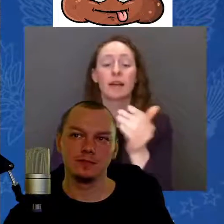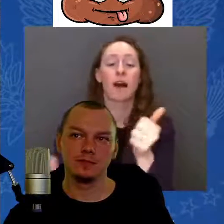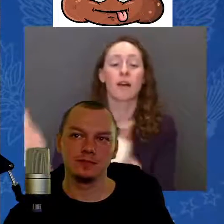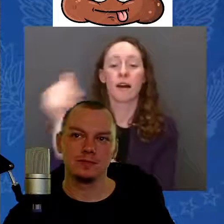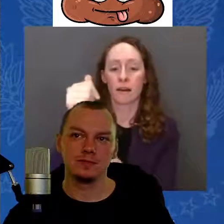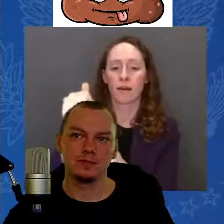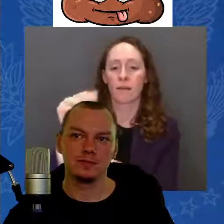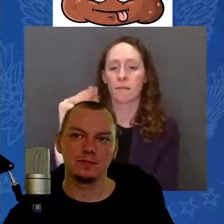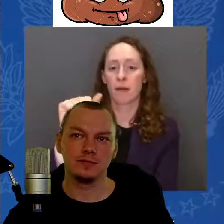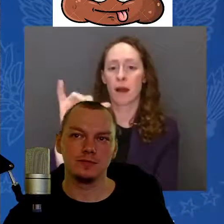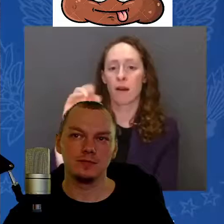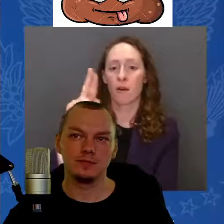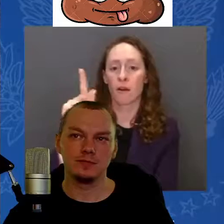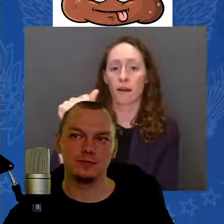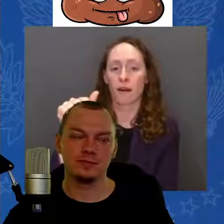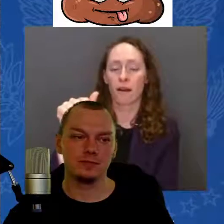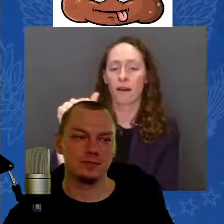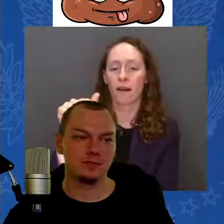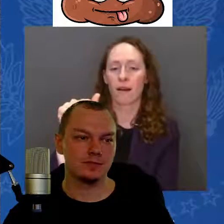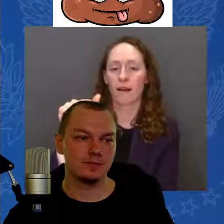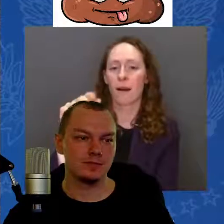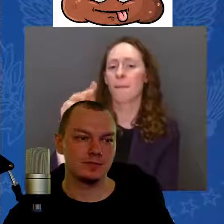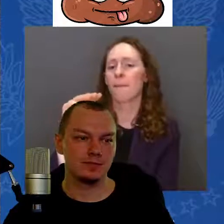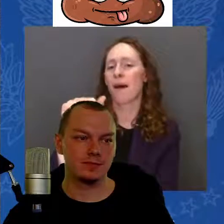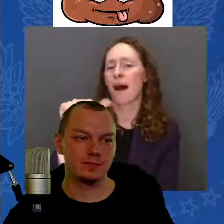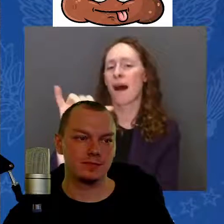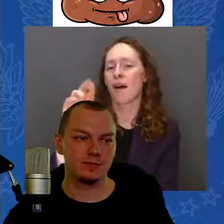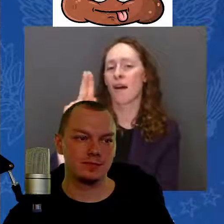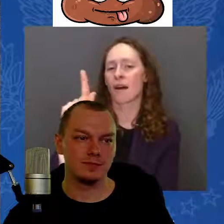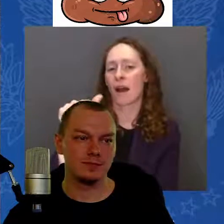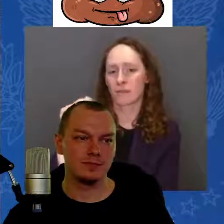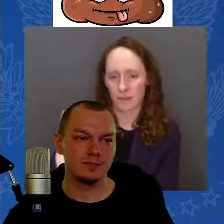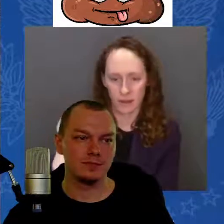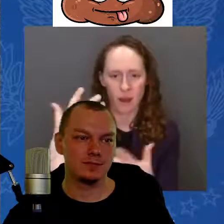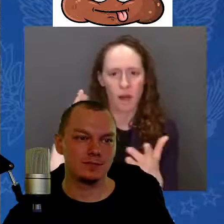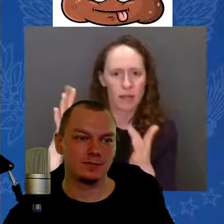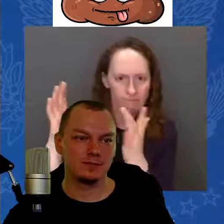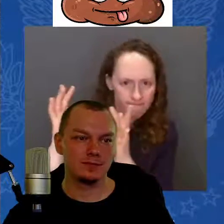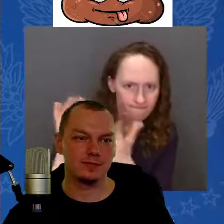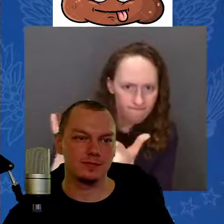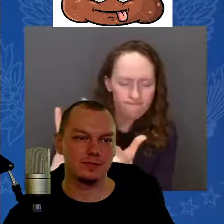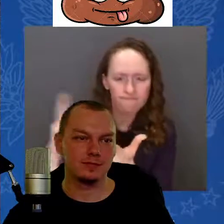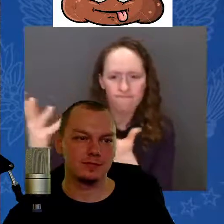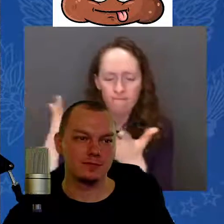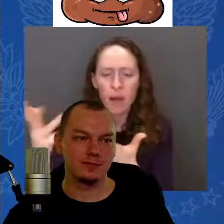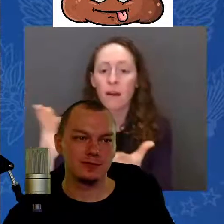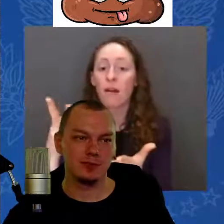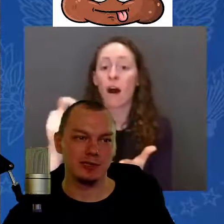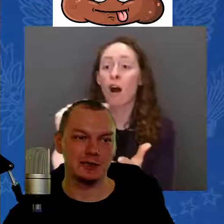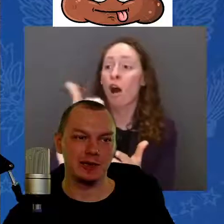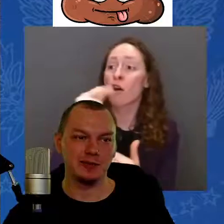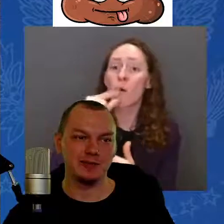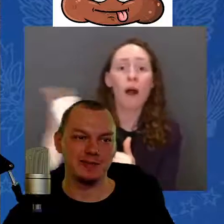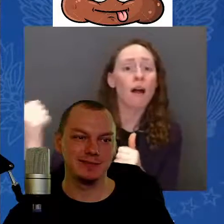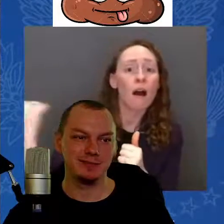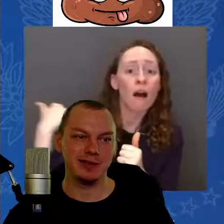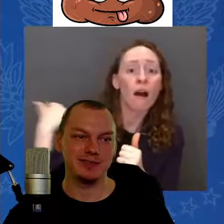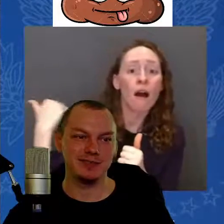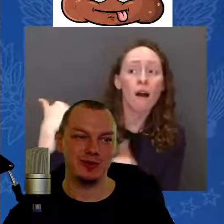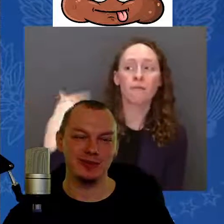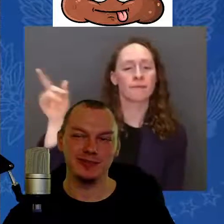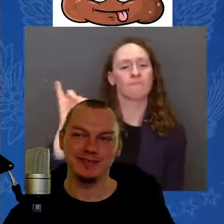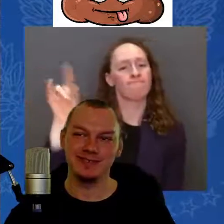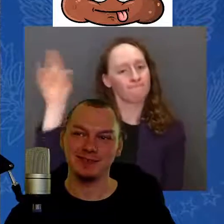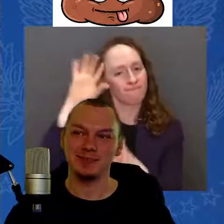House. That call was from the president. The president told me two things. Space baby.